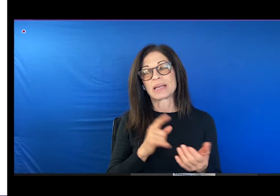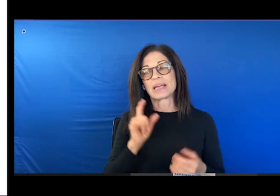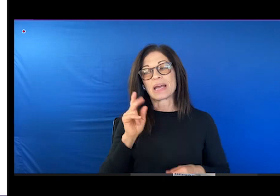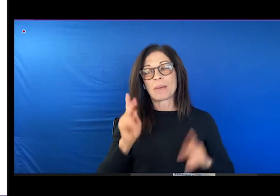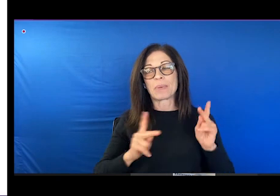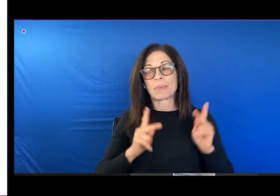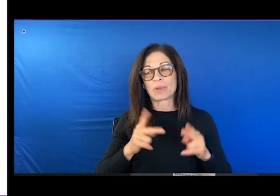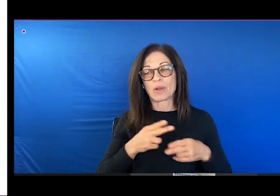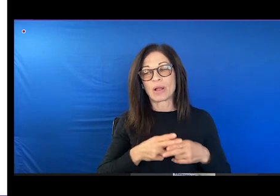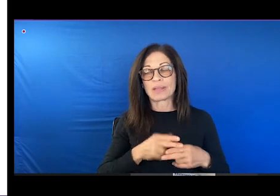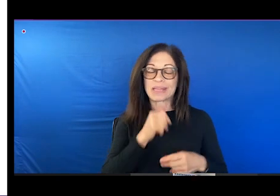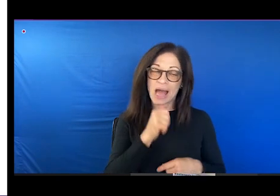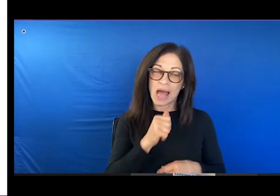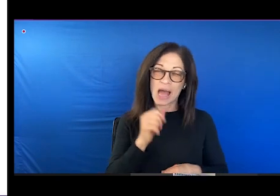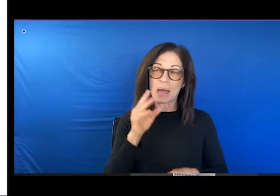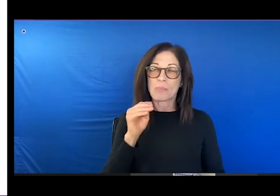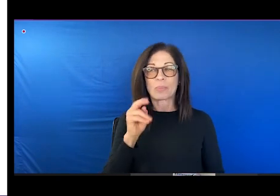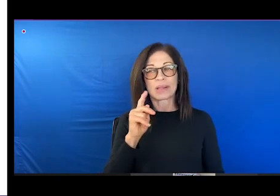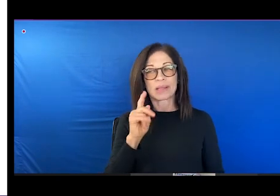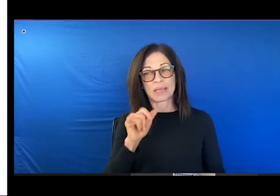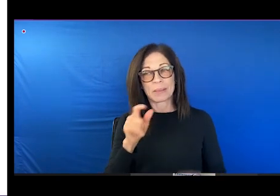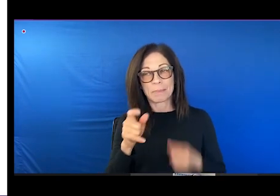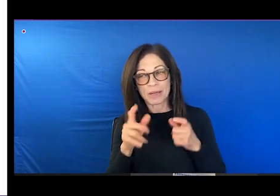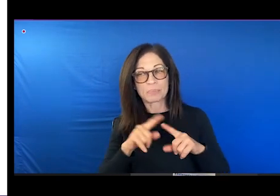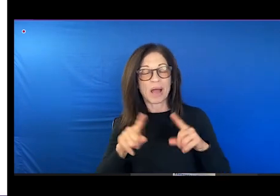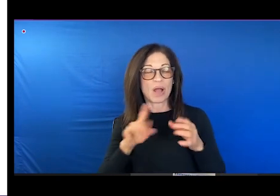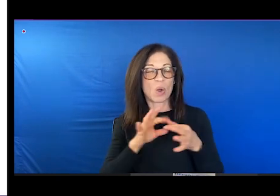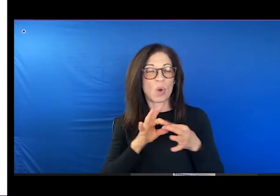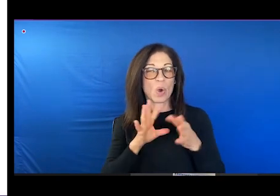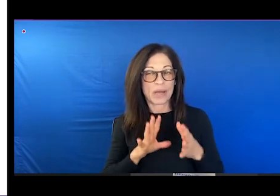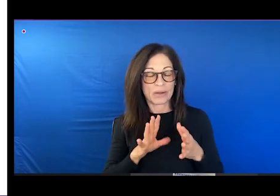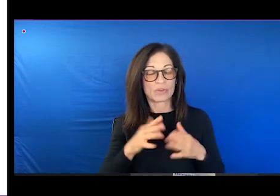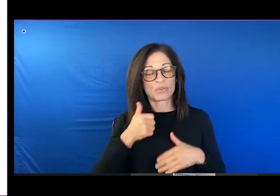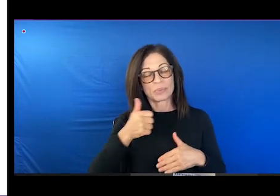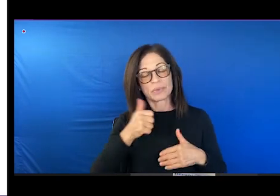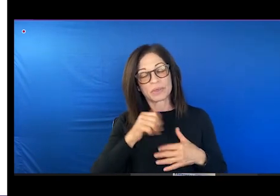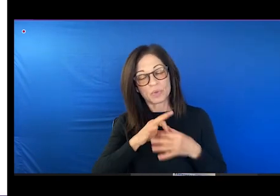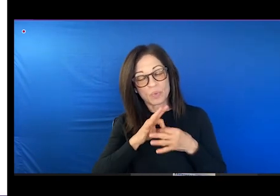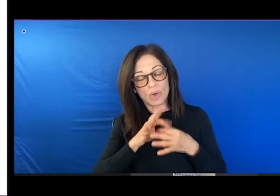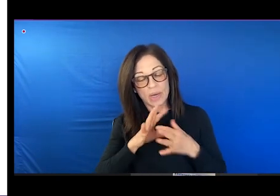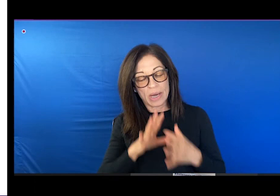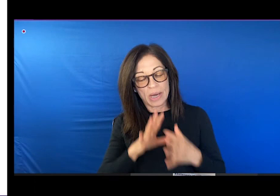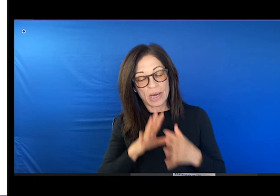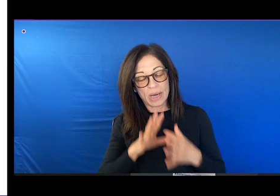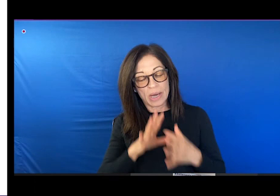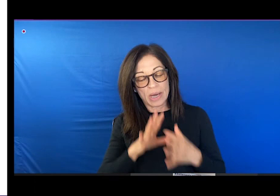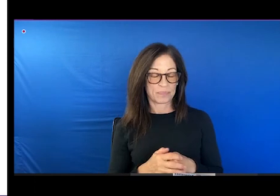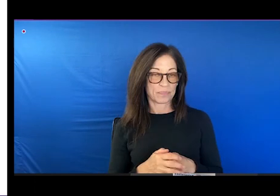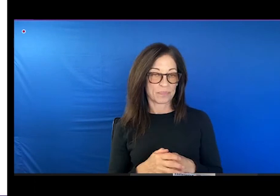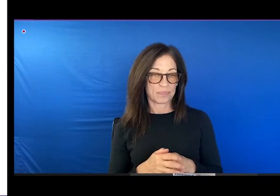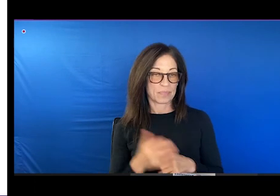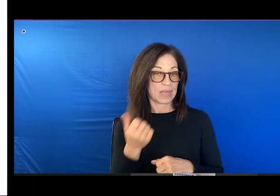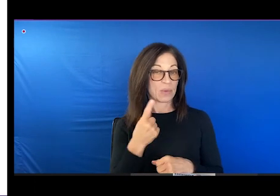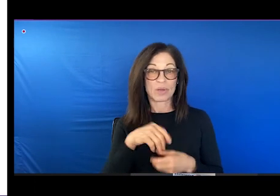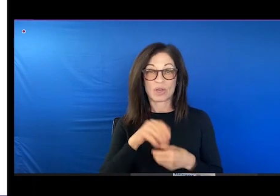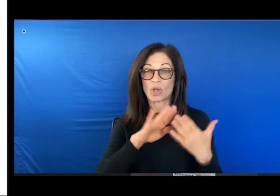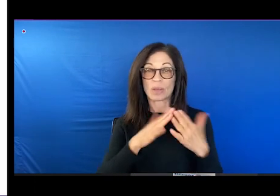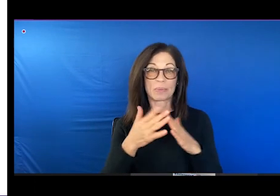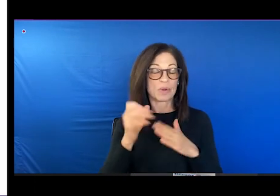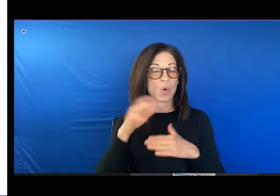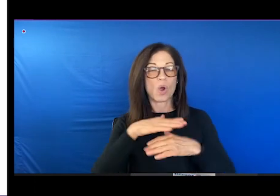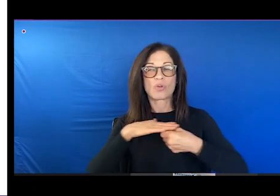Sometimes some people are called not mobility managers, but mobility coordinators, transportation coordinator. It's anyone in